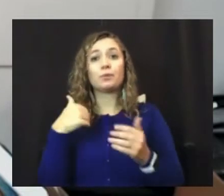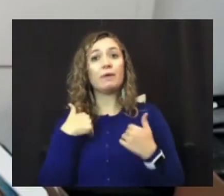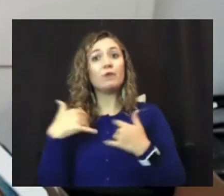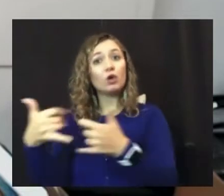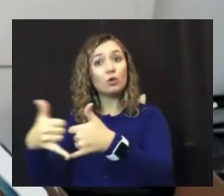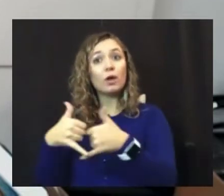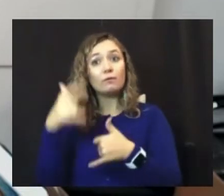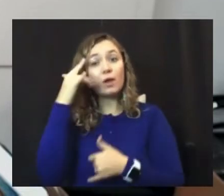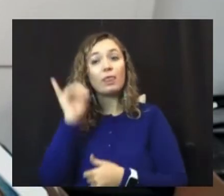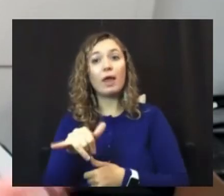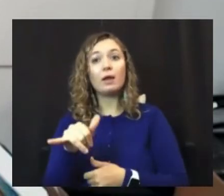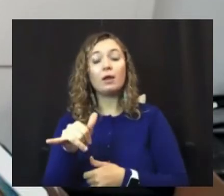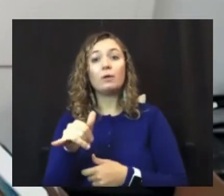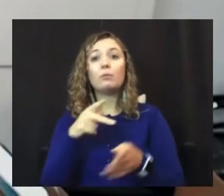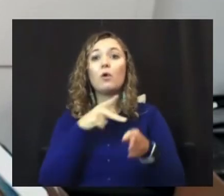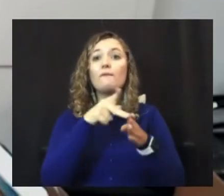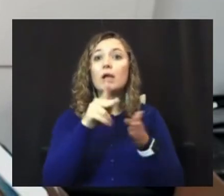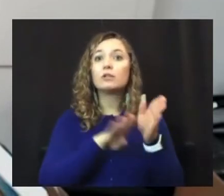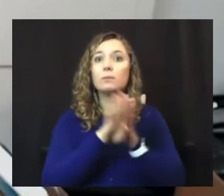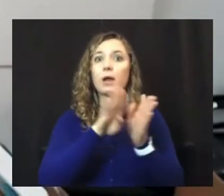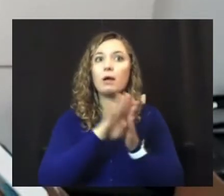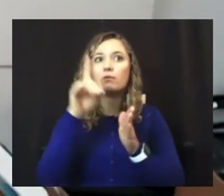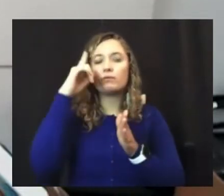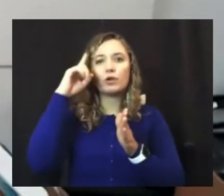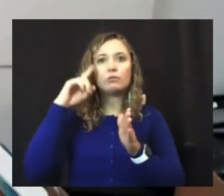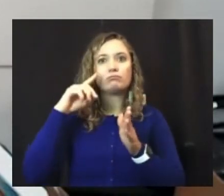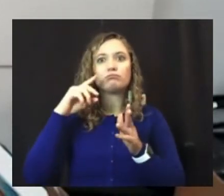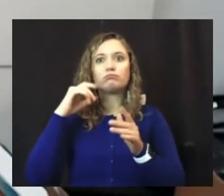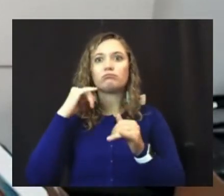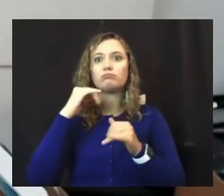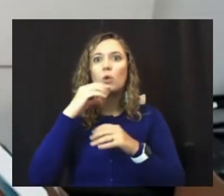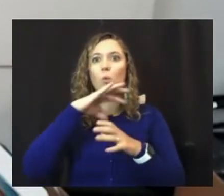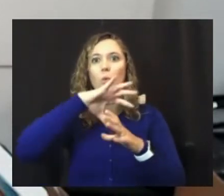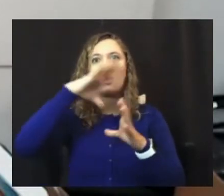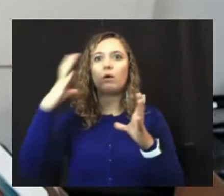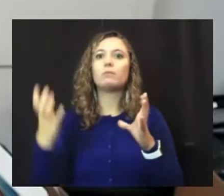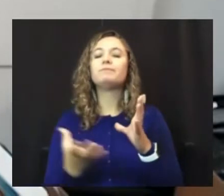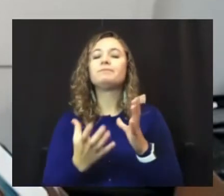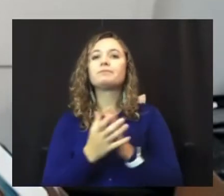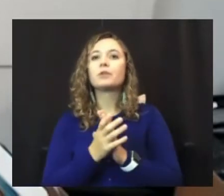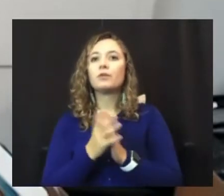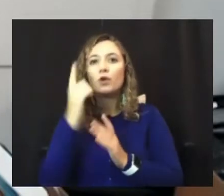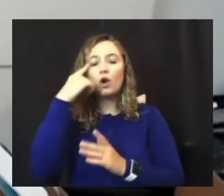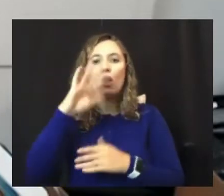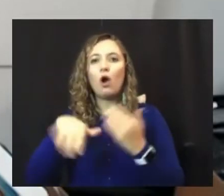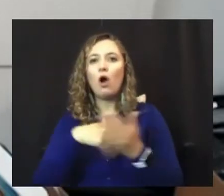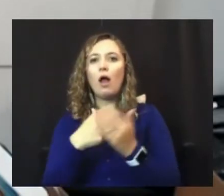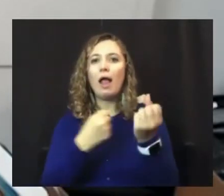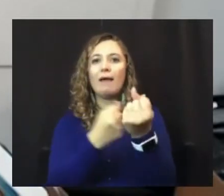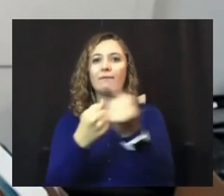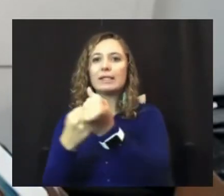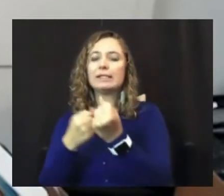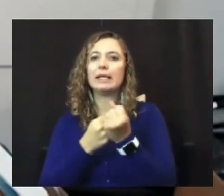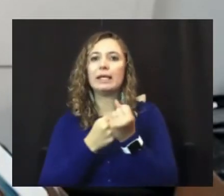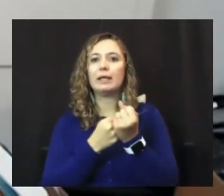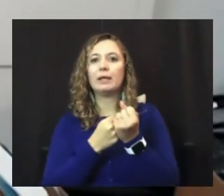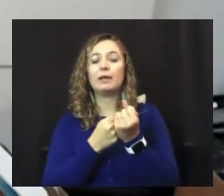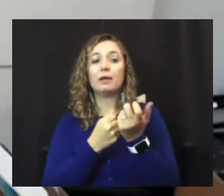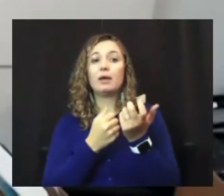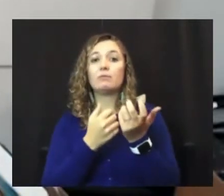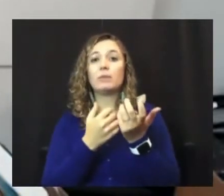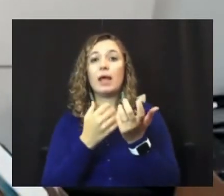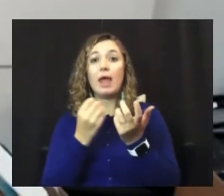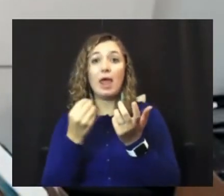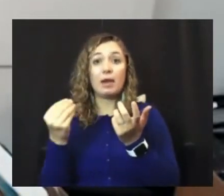provide professional development worldwide in all aspects that can advocate and encourage others to advocate for marginalized and